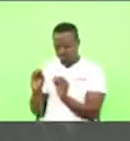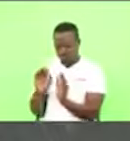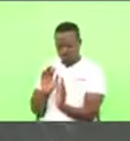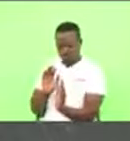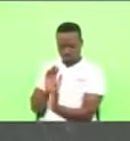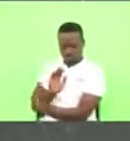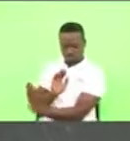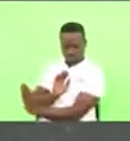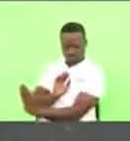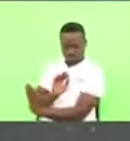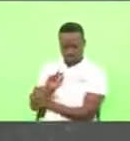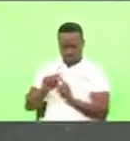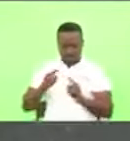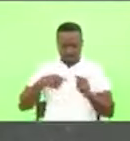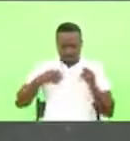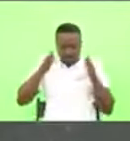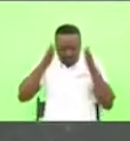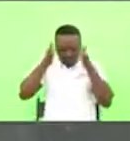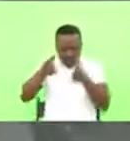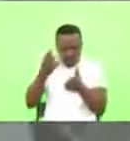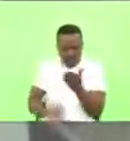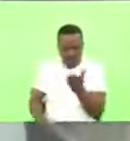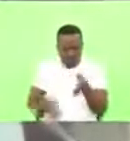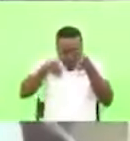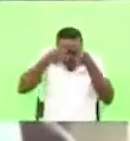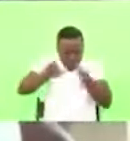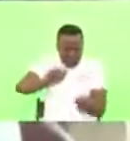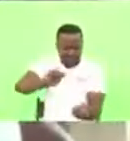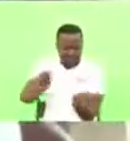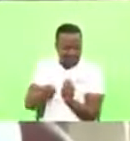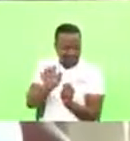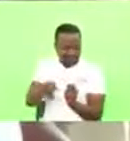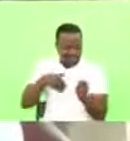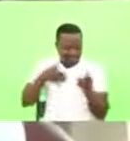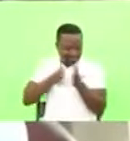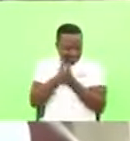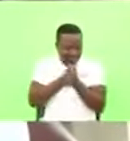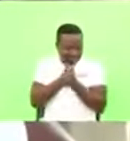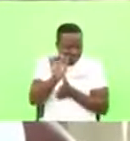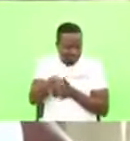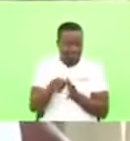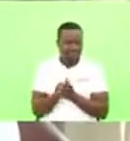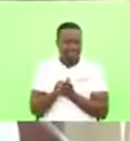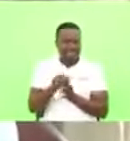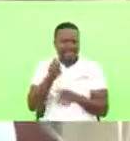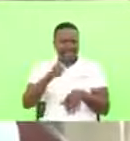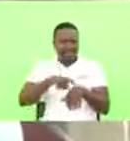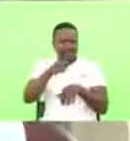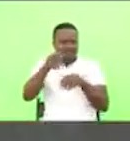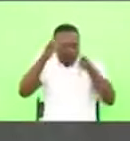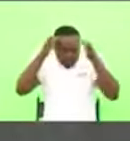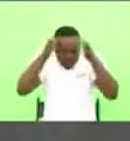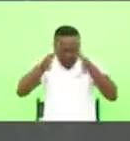you know the cause of the transformation. And anytime that you pay attention to the cause,